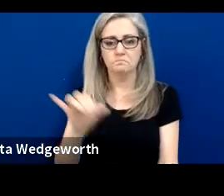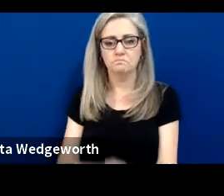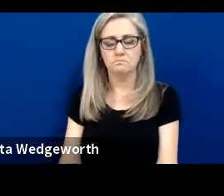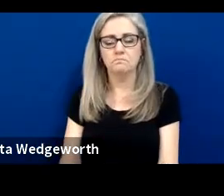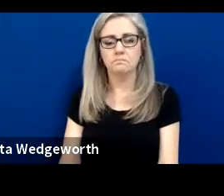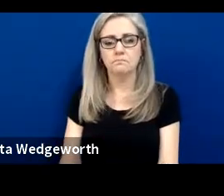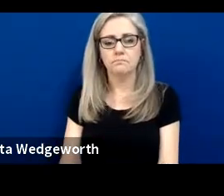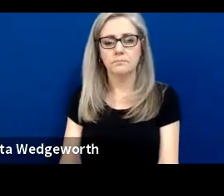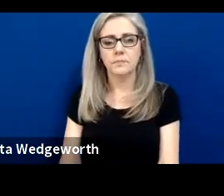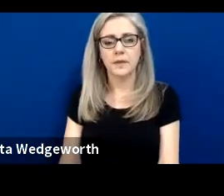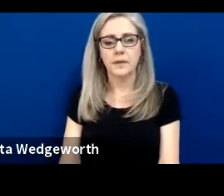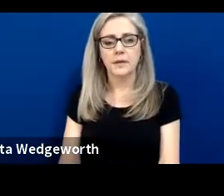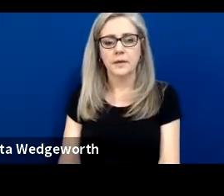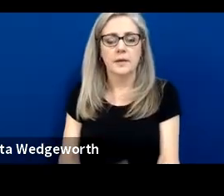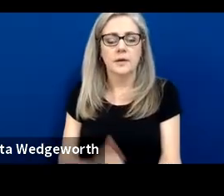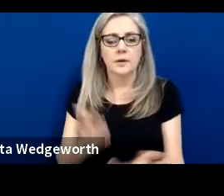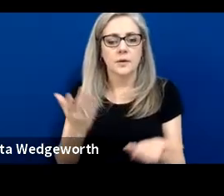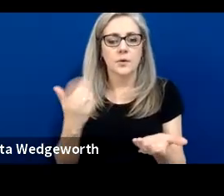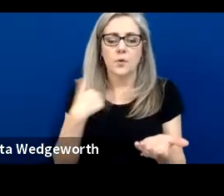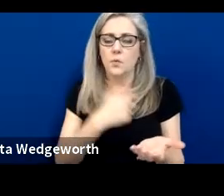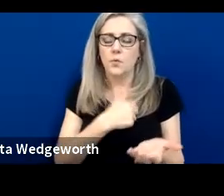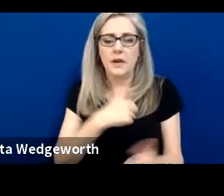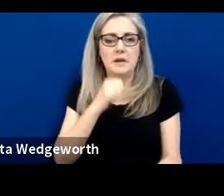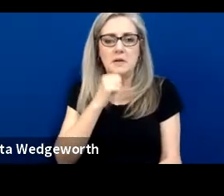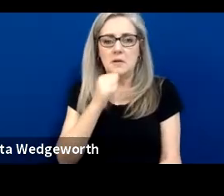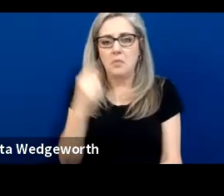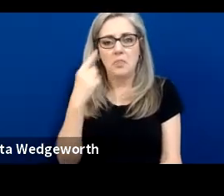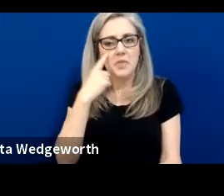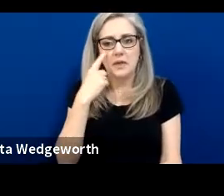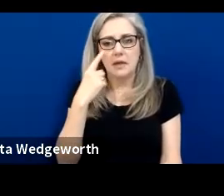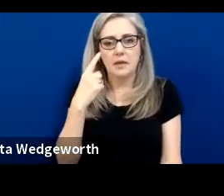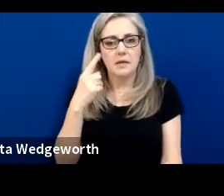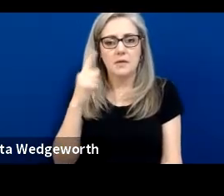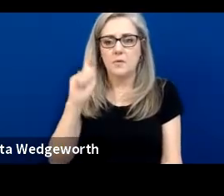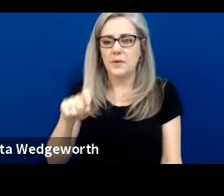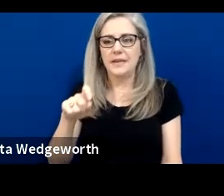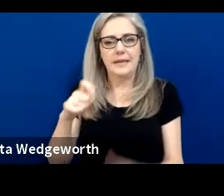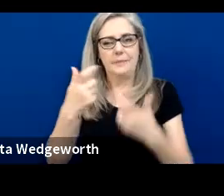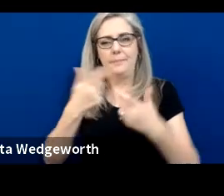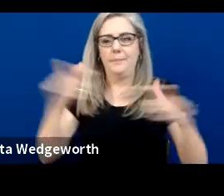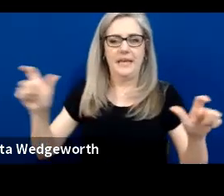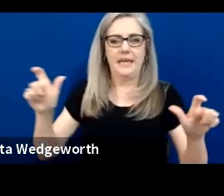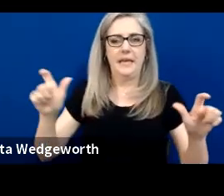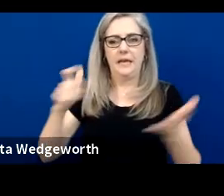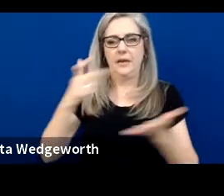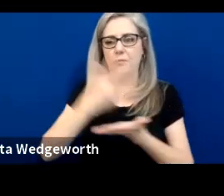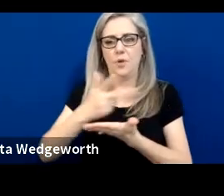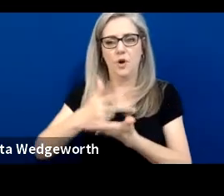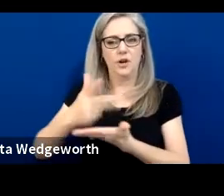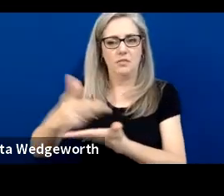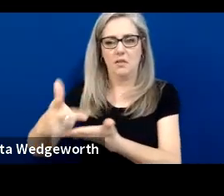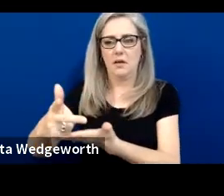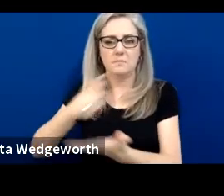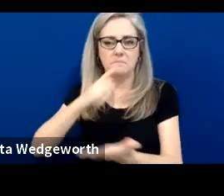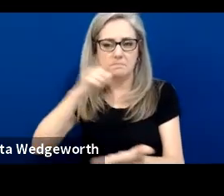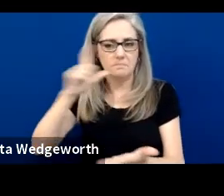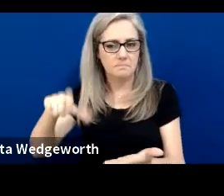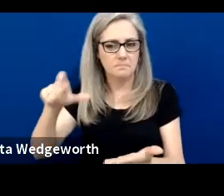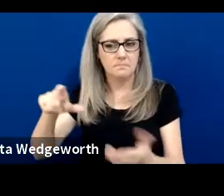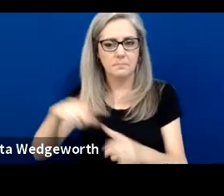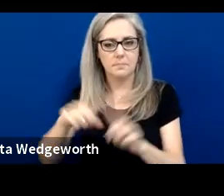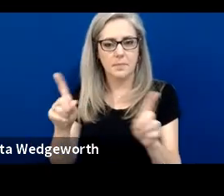We don't see that there's need for a huge parking lot or a lot of cars, and it is a